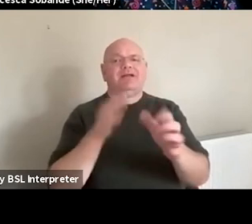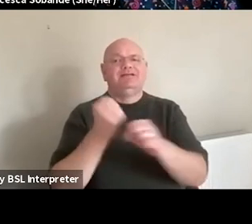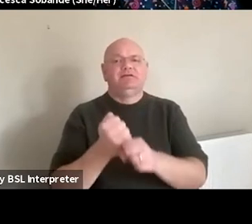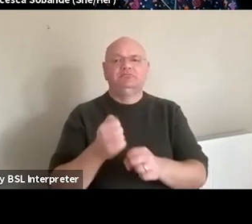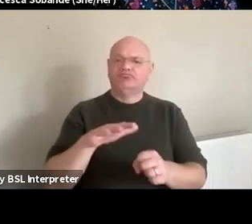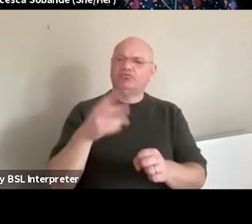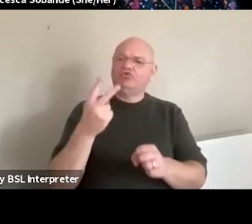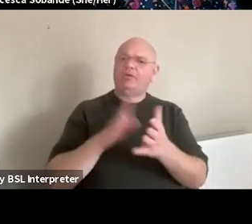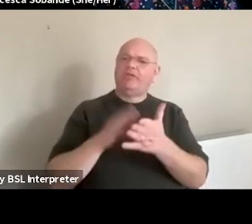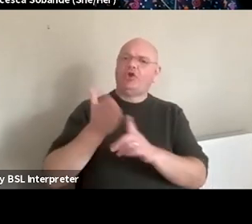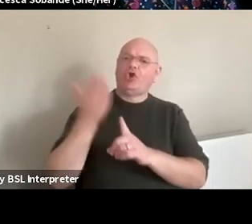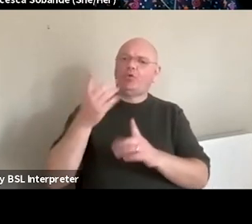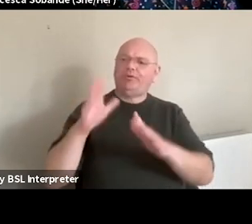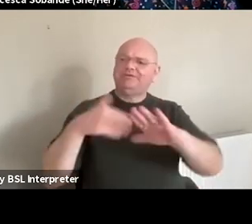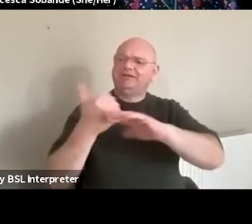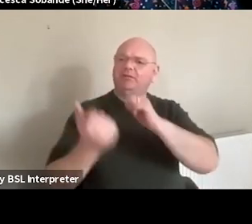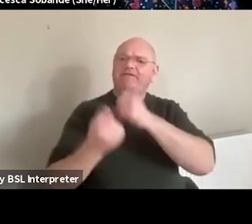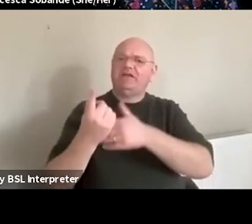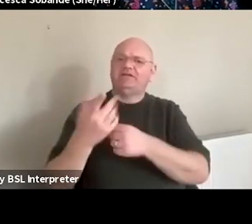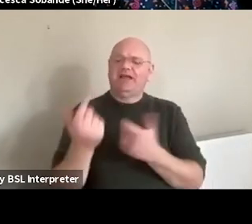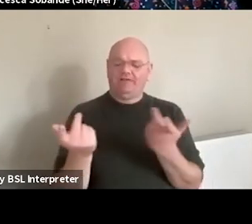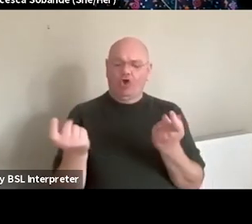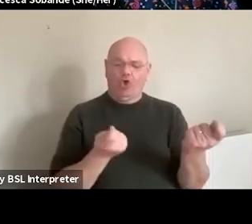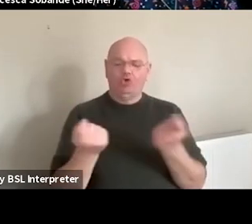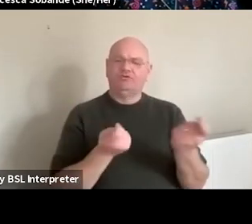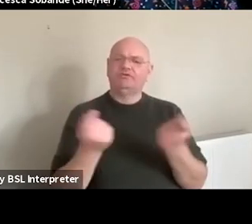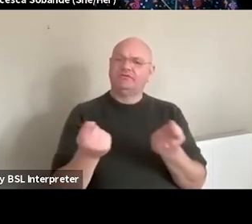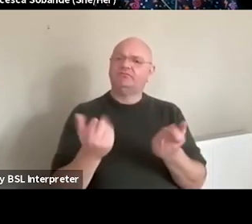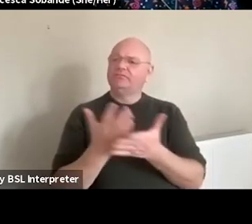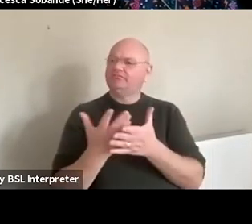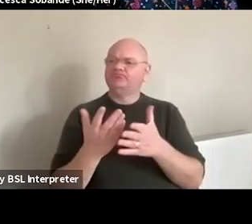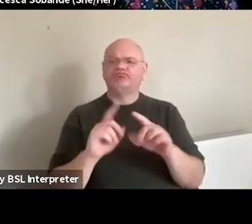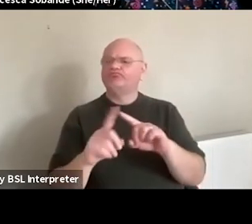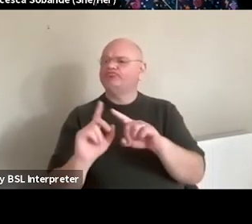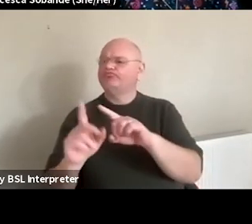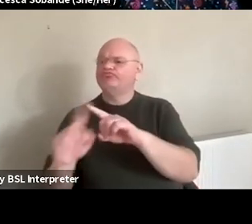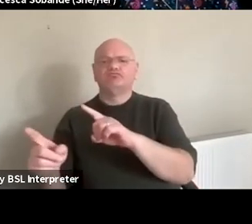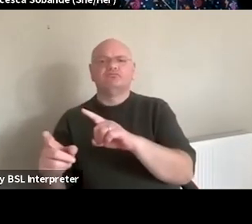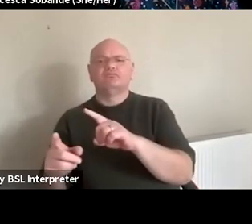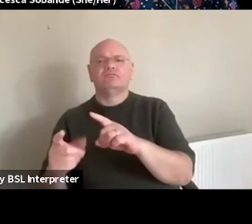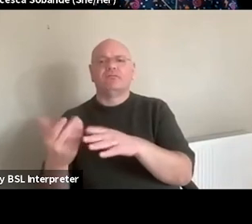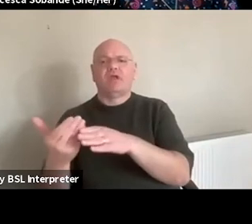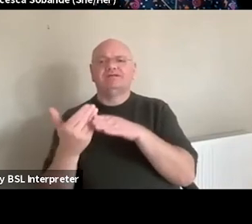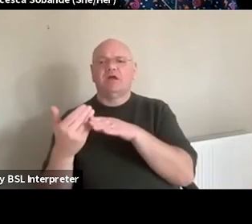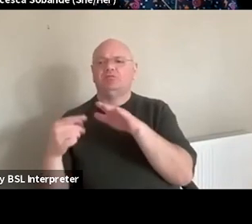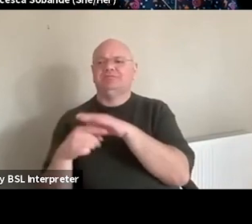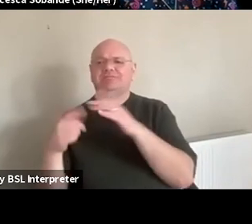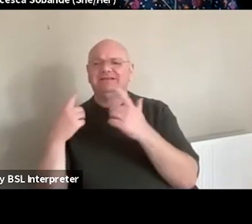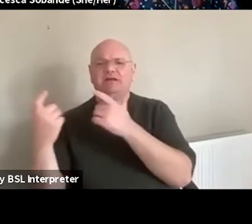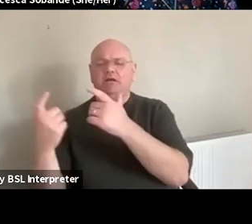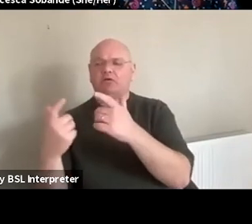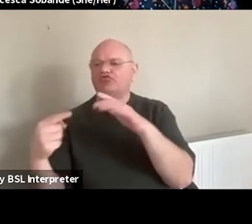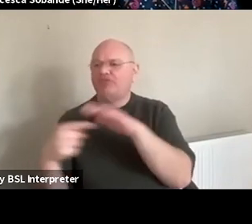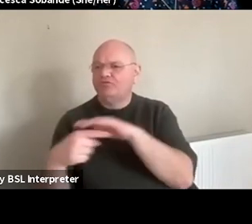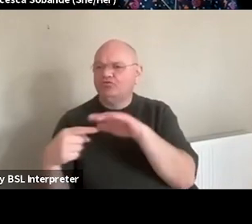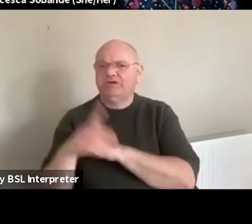we hosted a number of precarious migrants, so asylum seekers, refugees, people with experience of the hostile